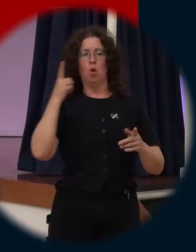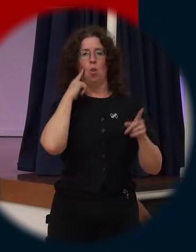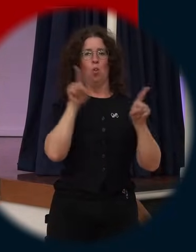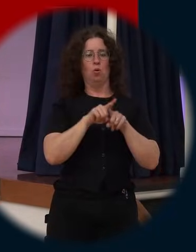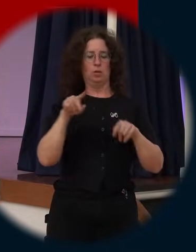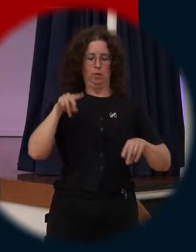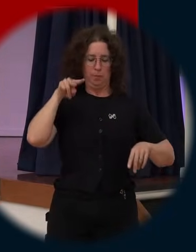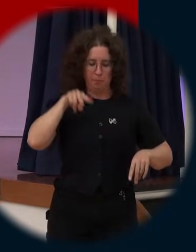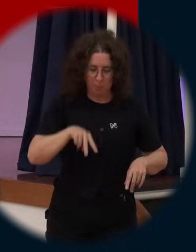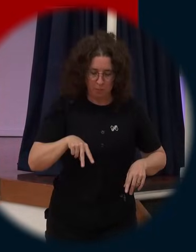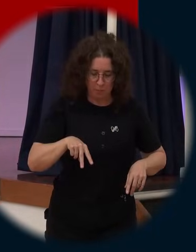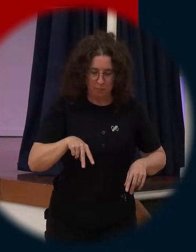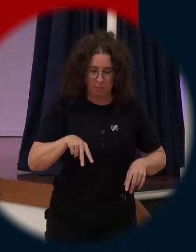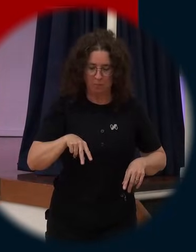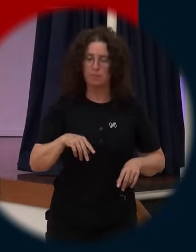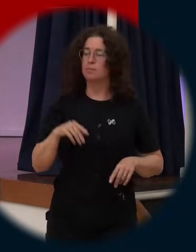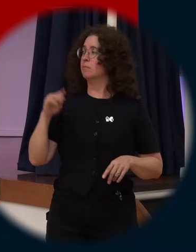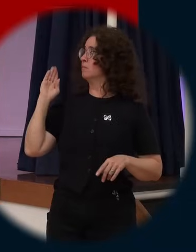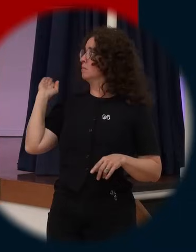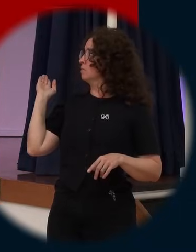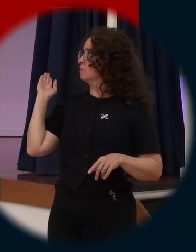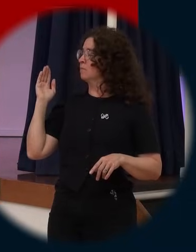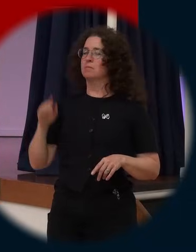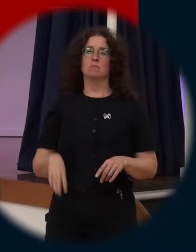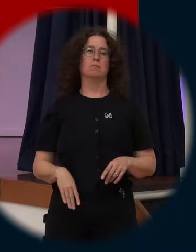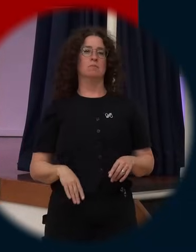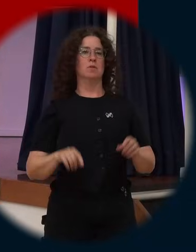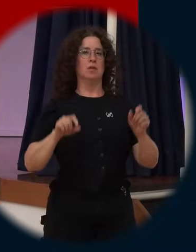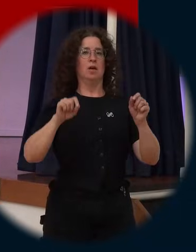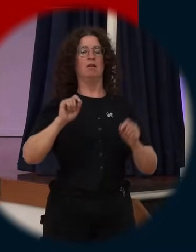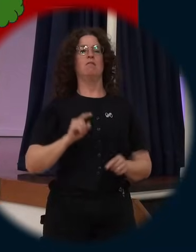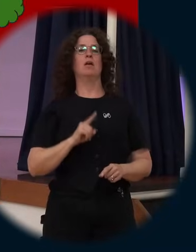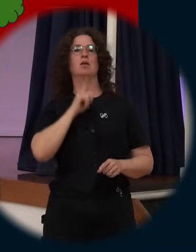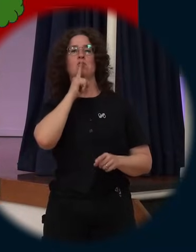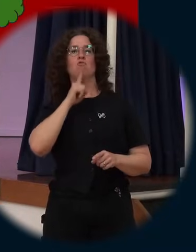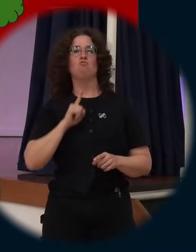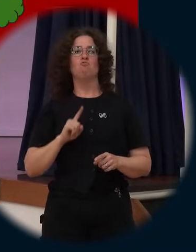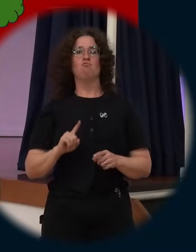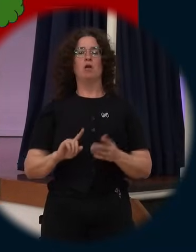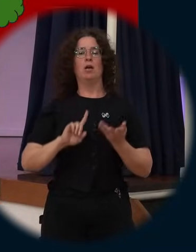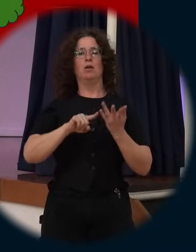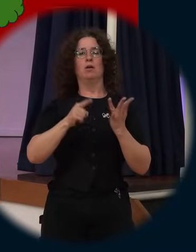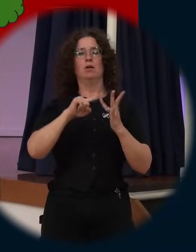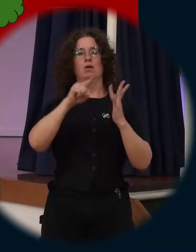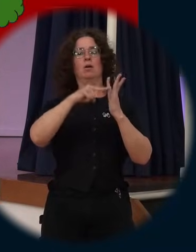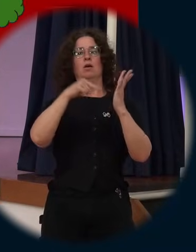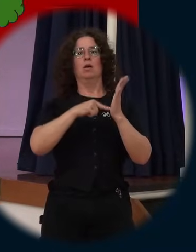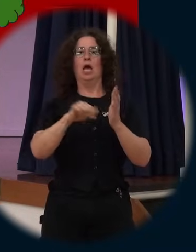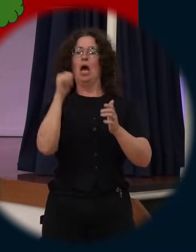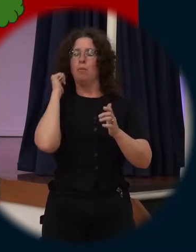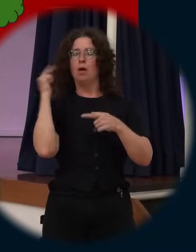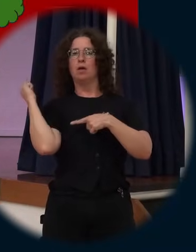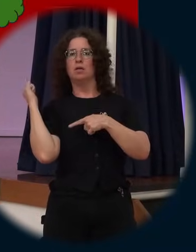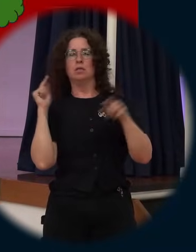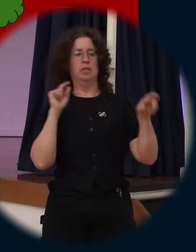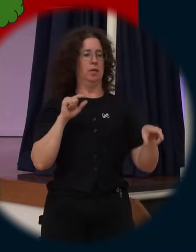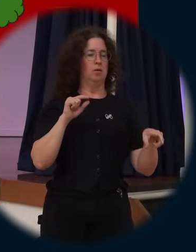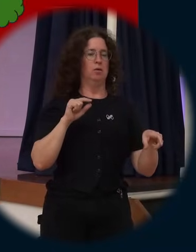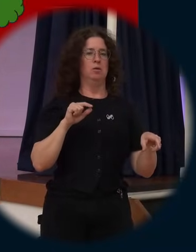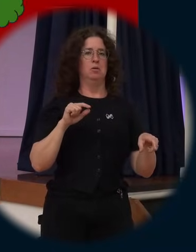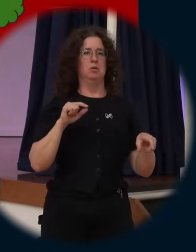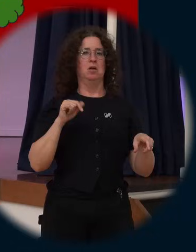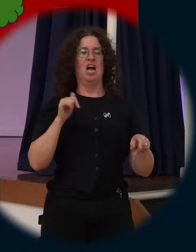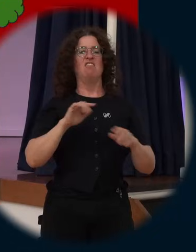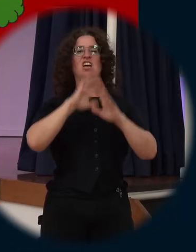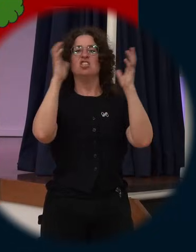top down. So we have a mesa biome in brown and an outback biome in red. When we generate it, we will populate this with landmarks like dead